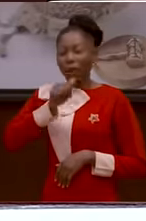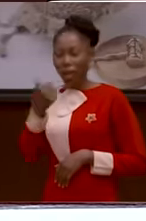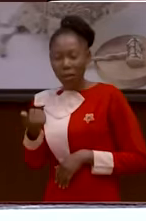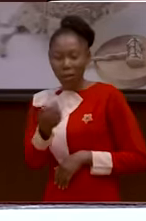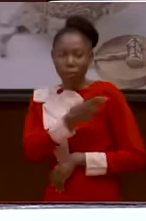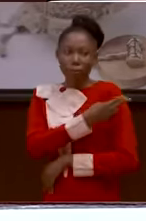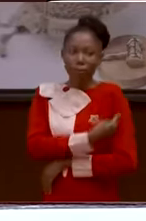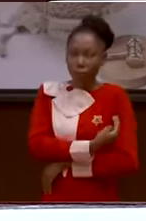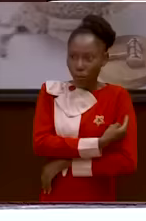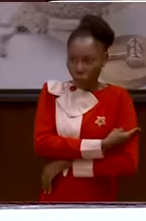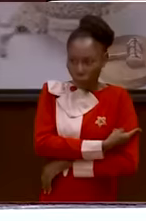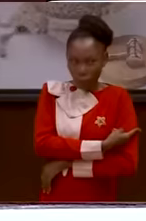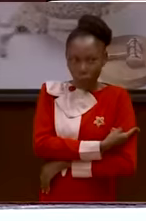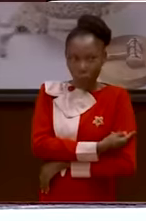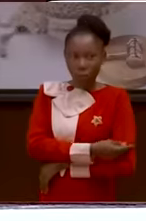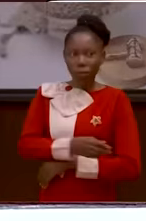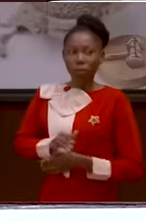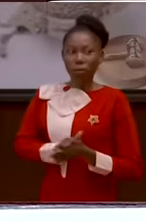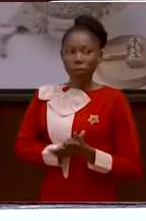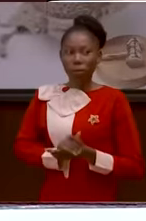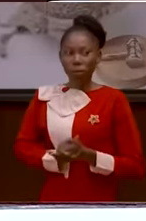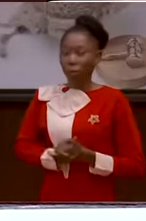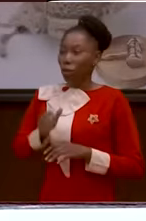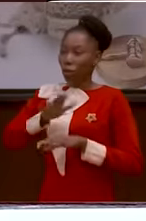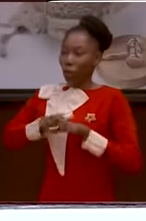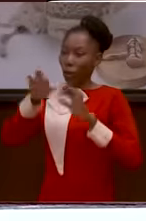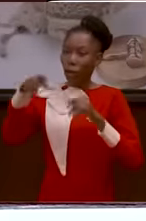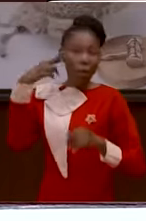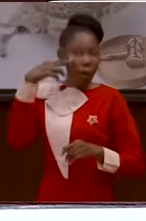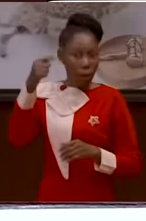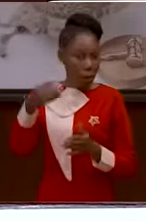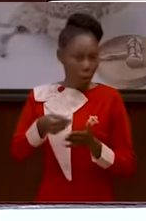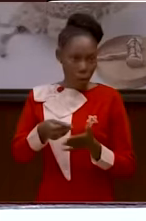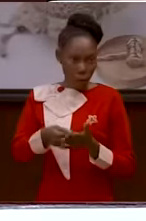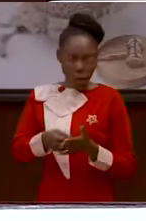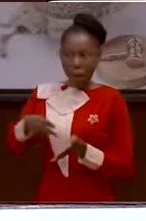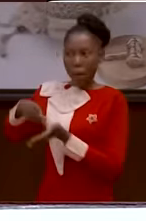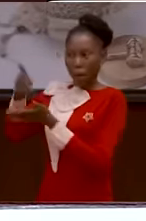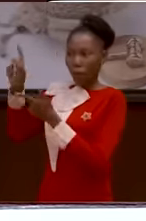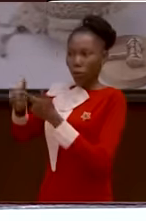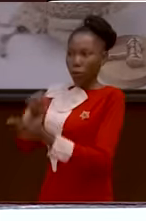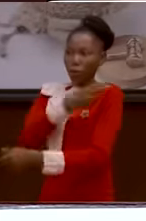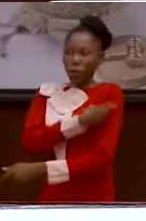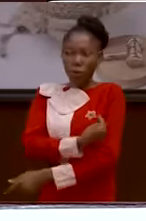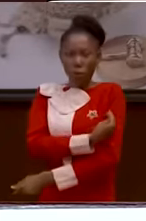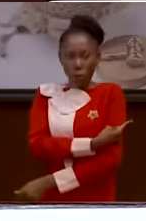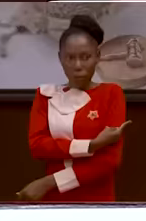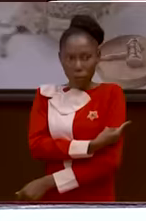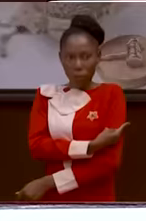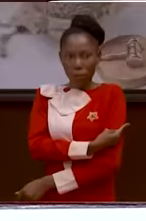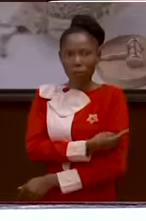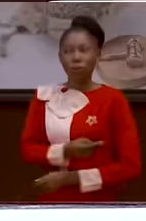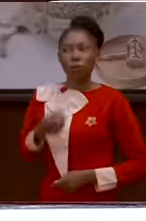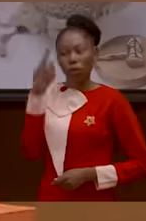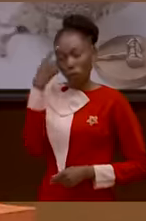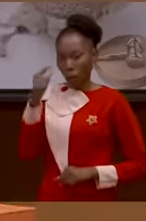bill, do you understand me? I'm not saying give her the money for that. Pay to the hospital for the